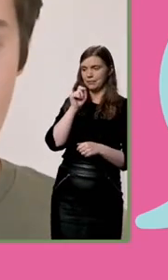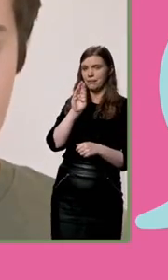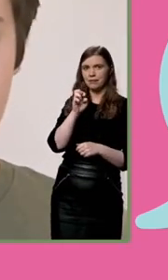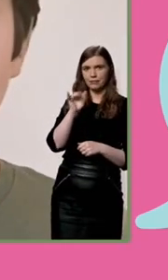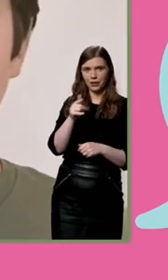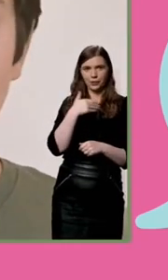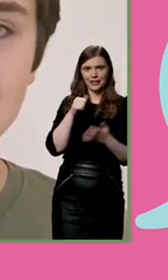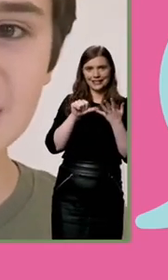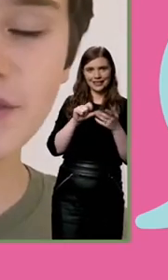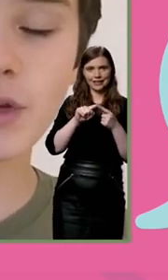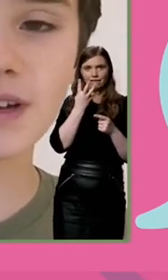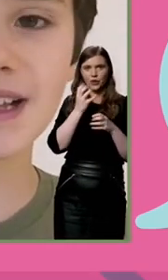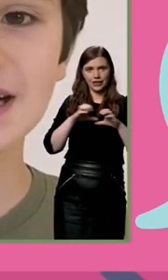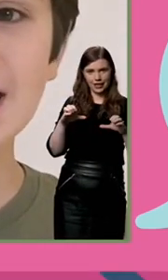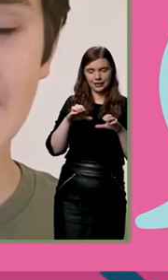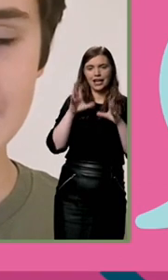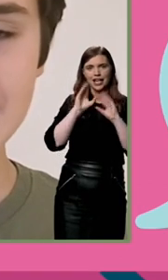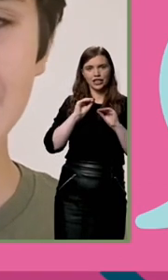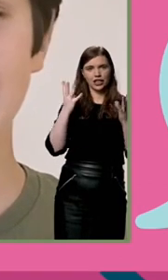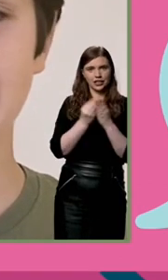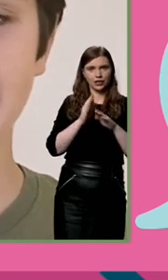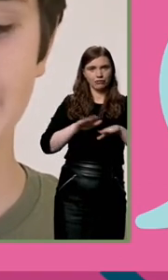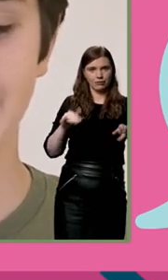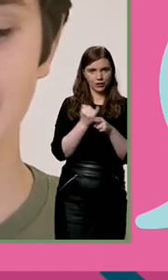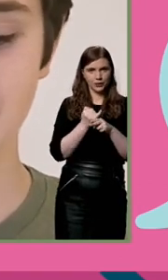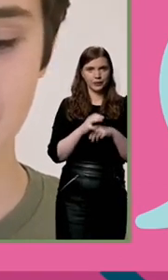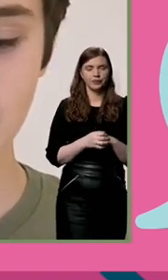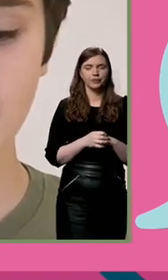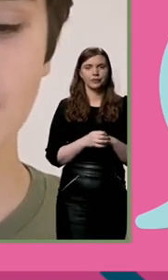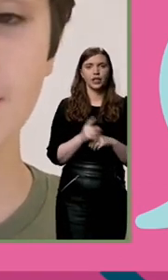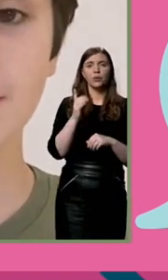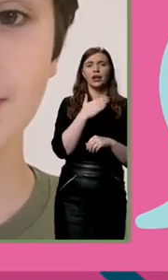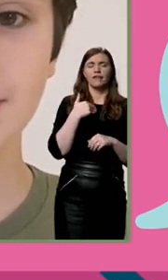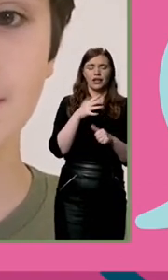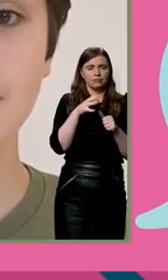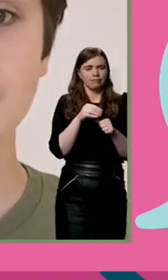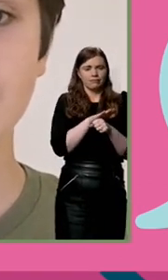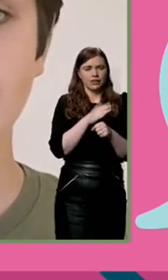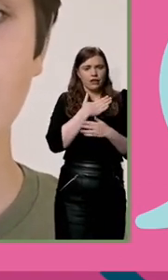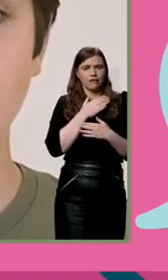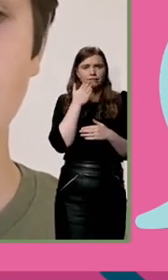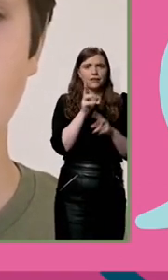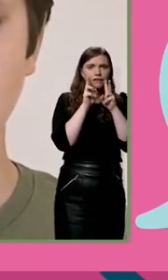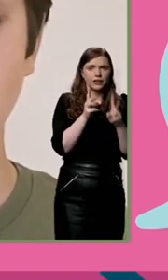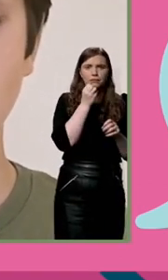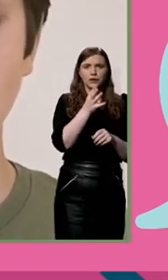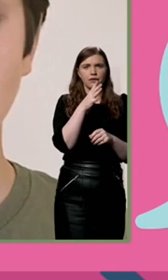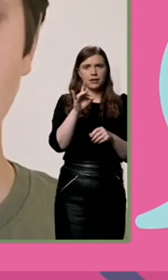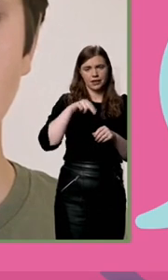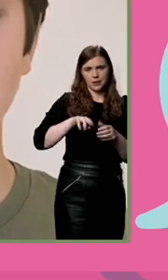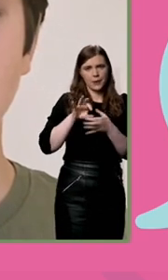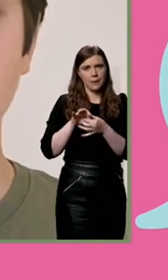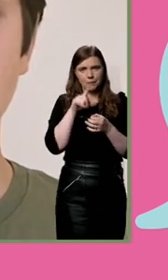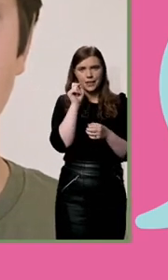I am Bobby. We are in 6th and 4th class Educate Together National School. One of our most treasured places to visit is a